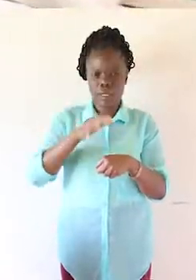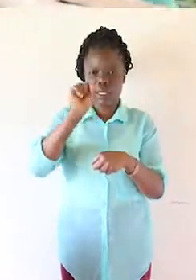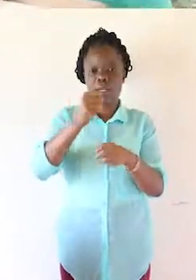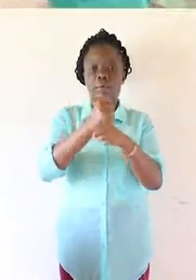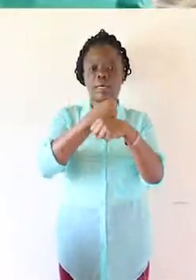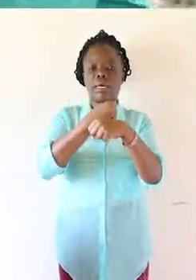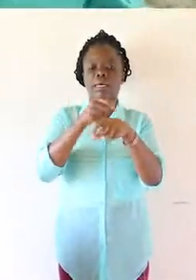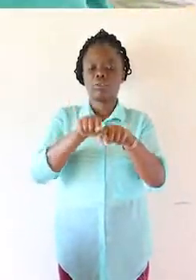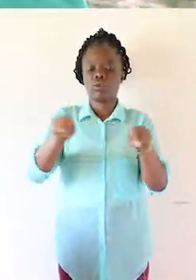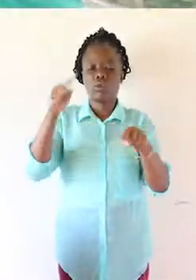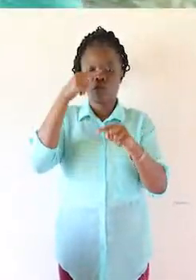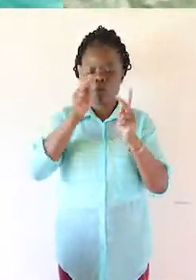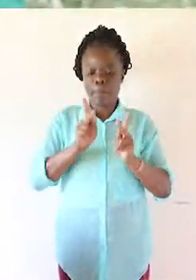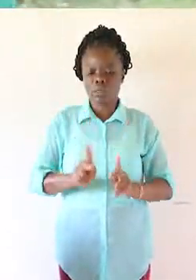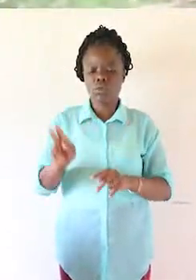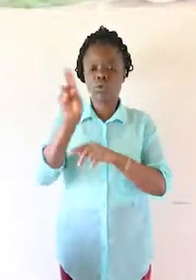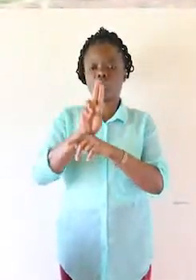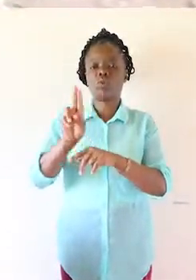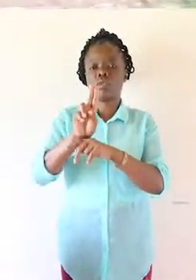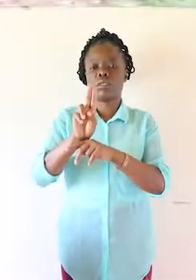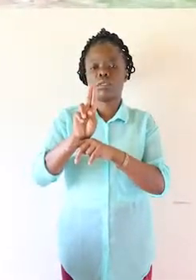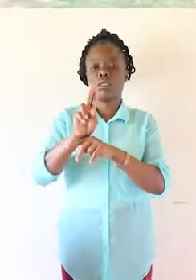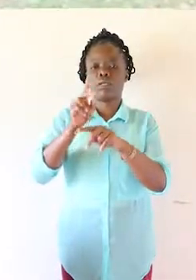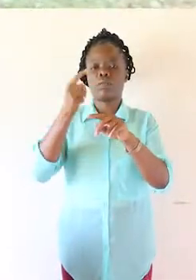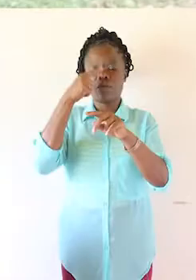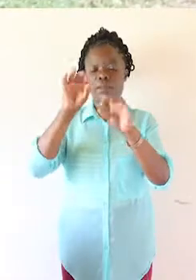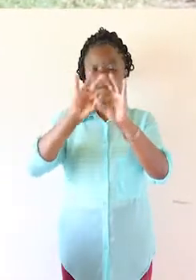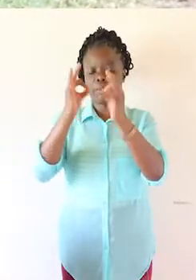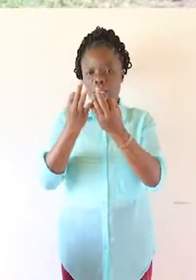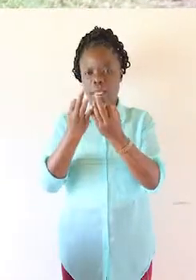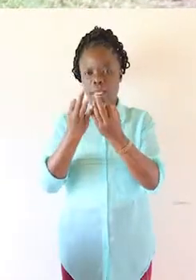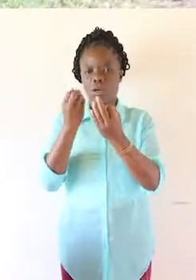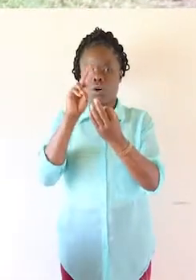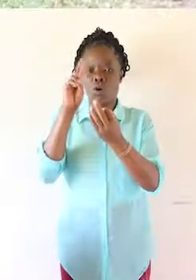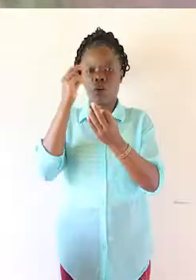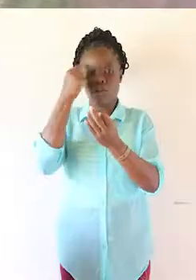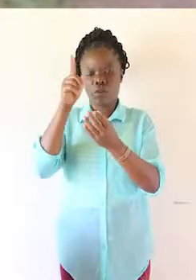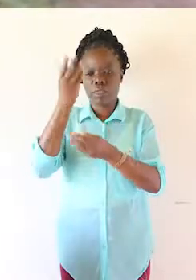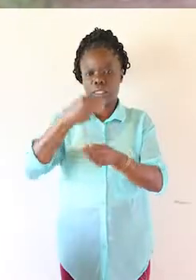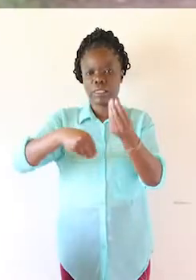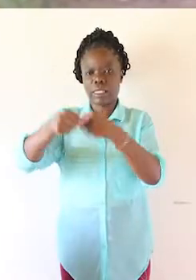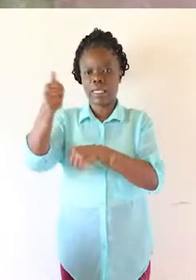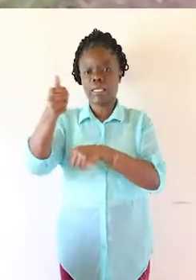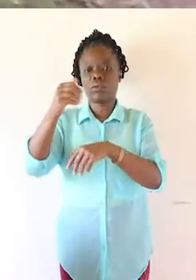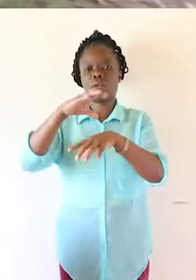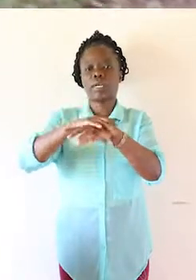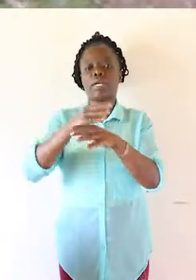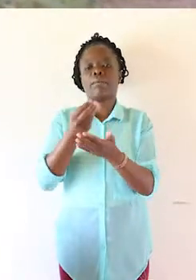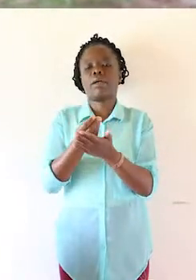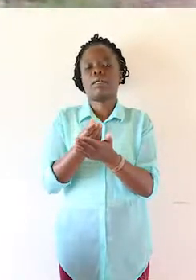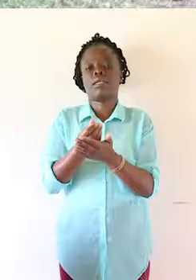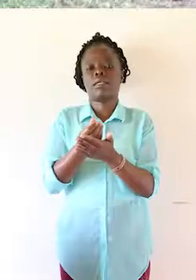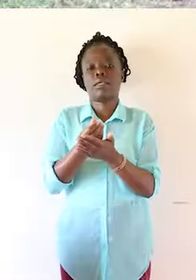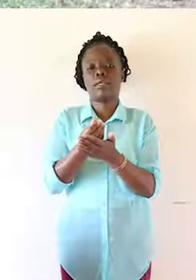learner can make stools for personal use, for the family, or for sale to earn a